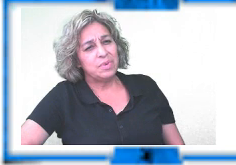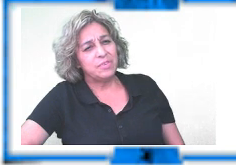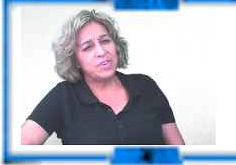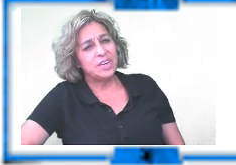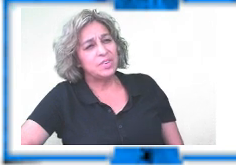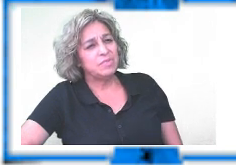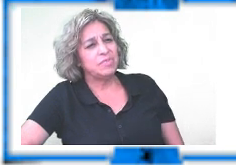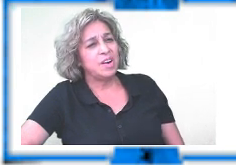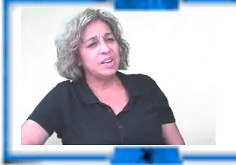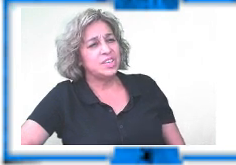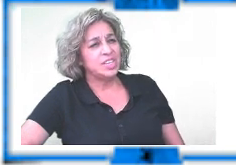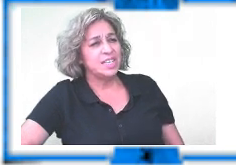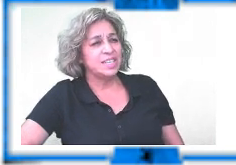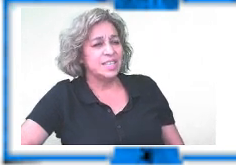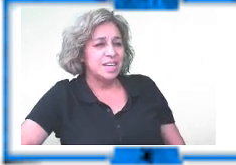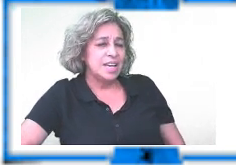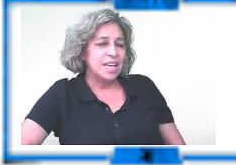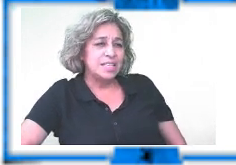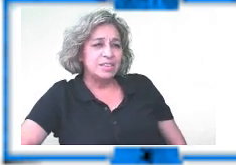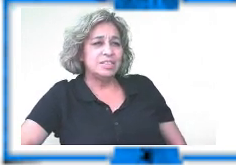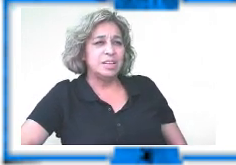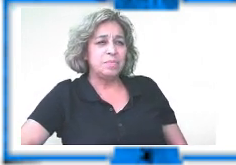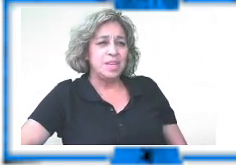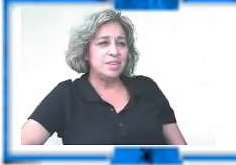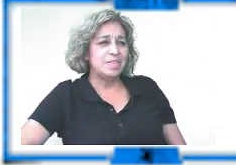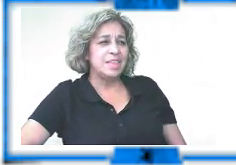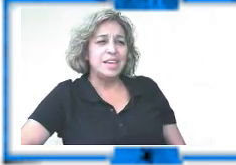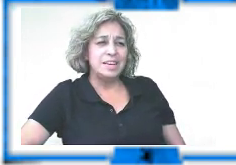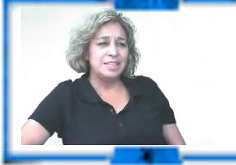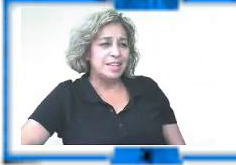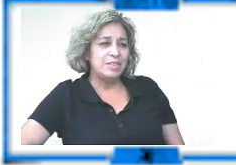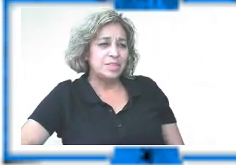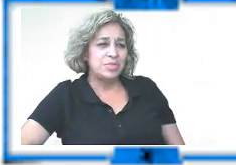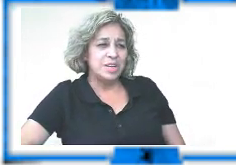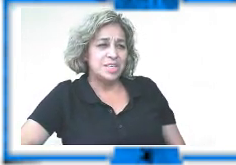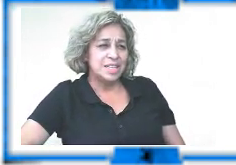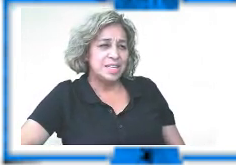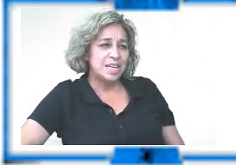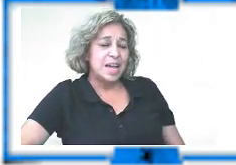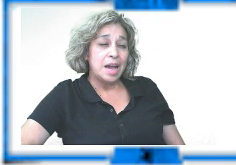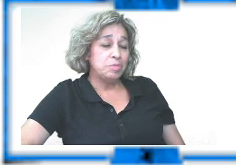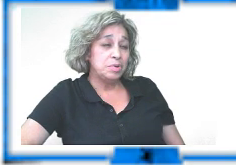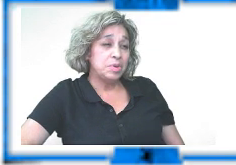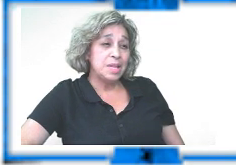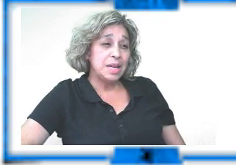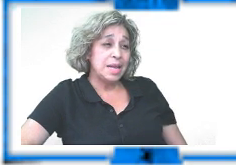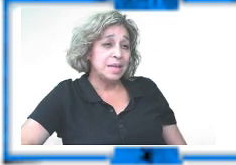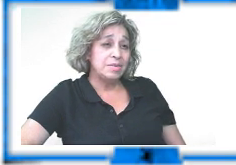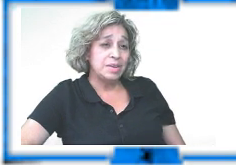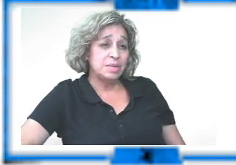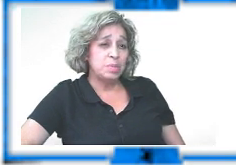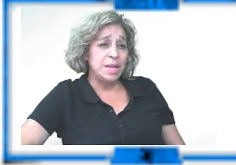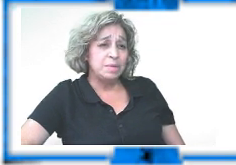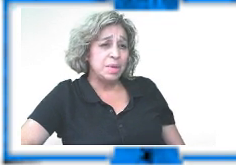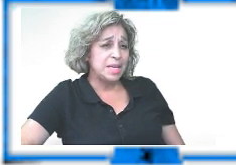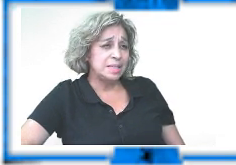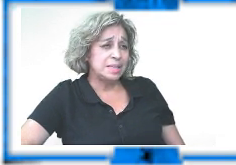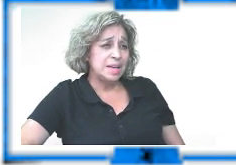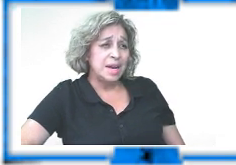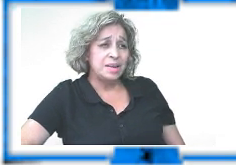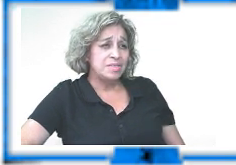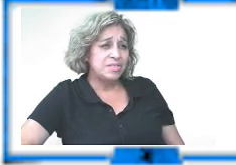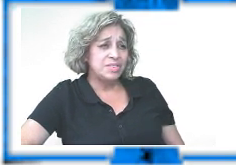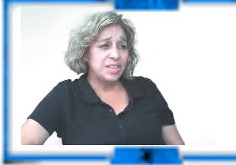are you referring to, fraudulent? Is there something you think I said that was fraudulent? I would really like you to explain,